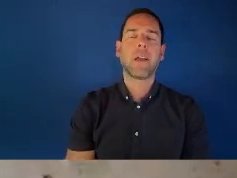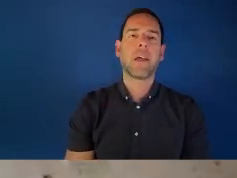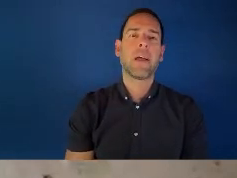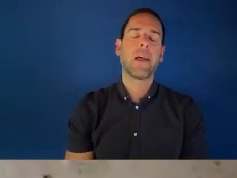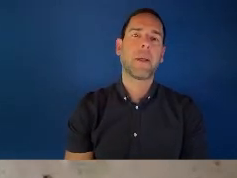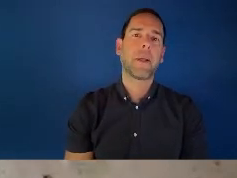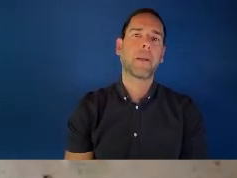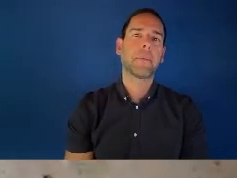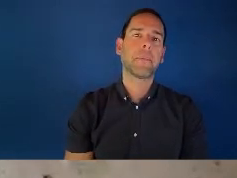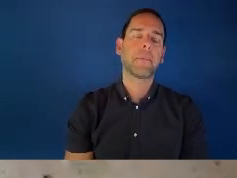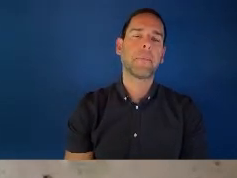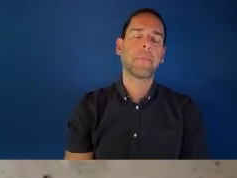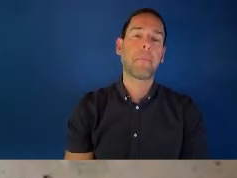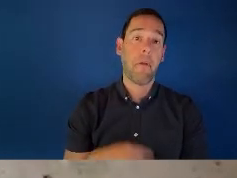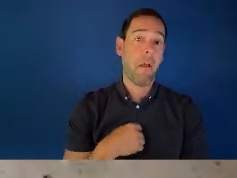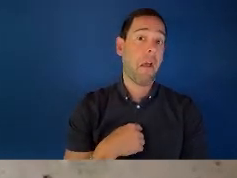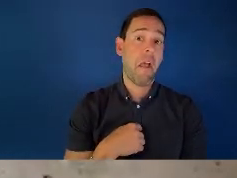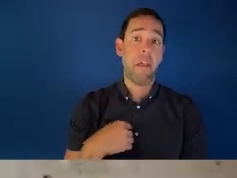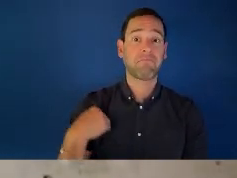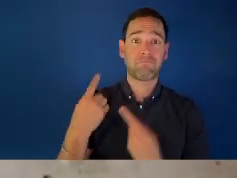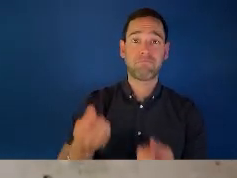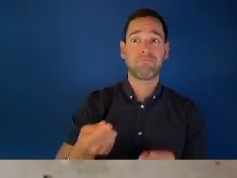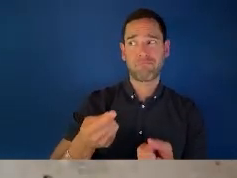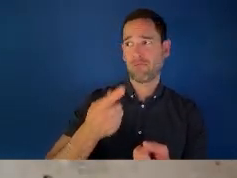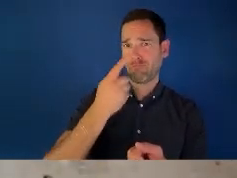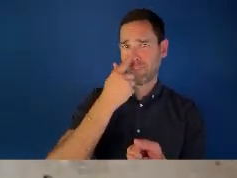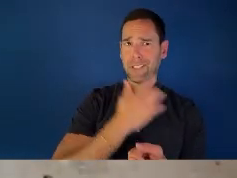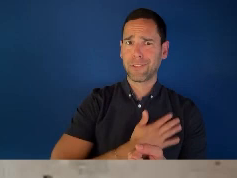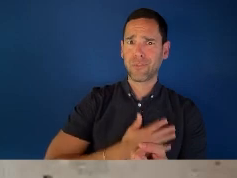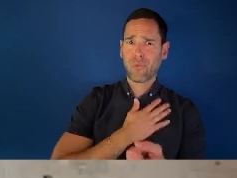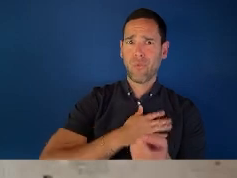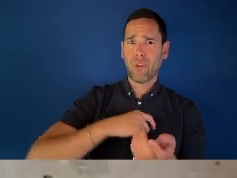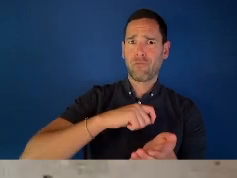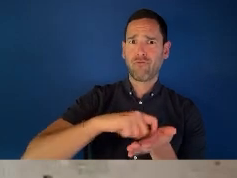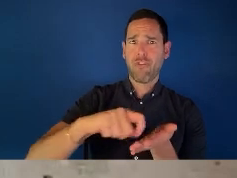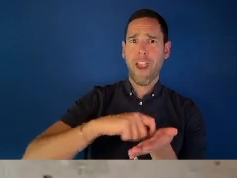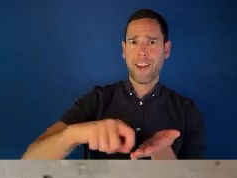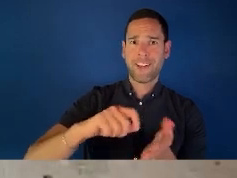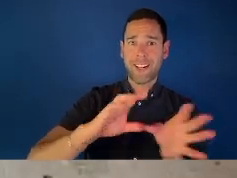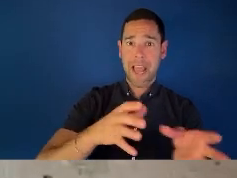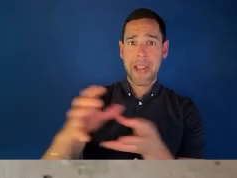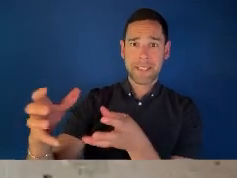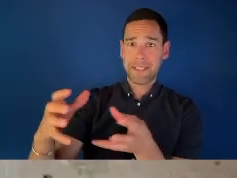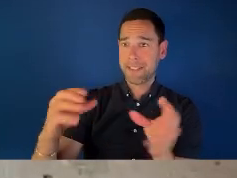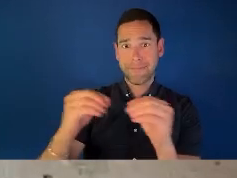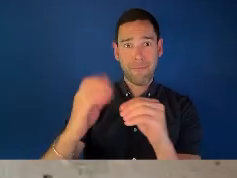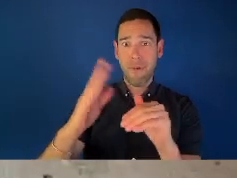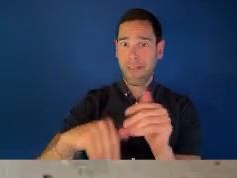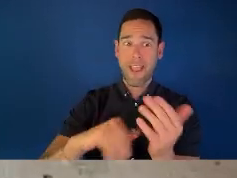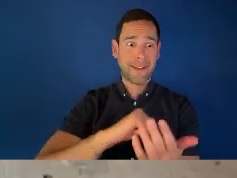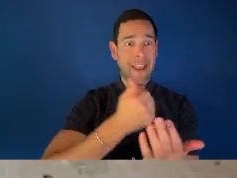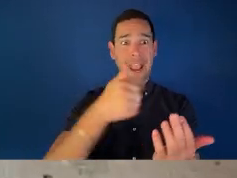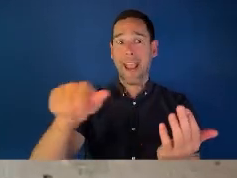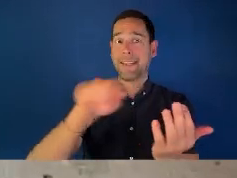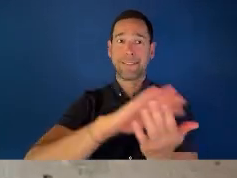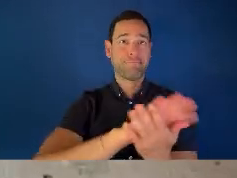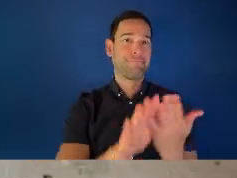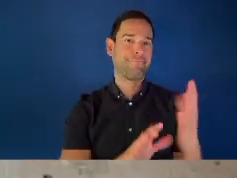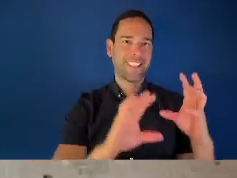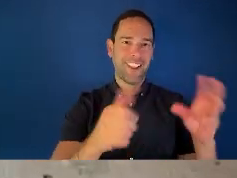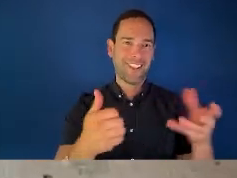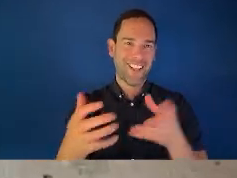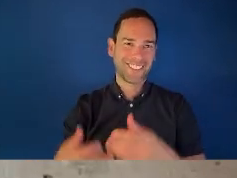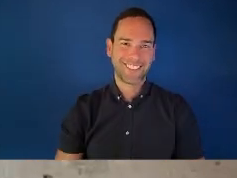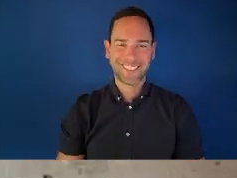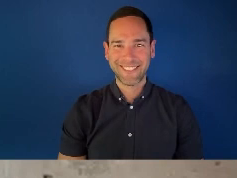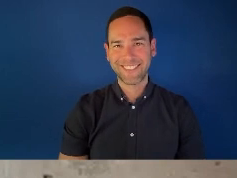our core curriculum is like writing classes as part of it, and I enjoyed those more than my actual